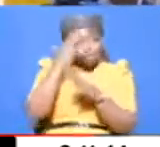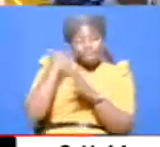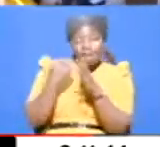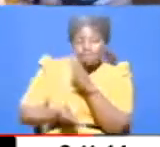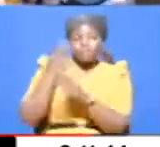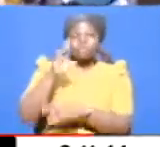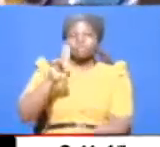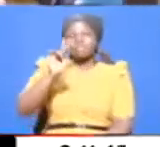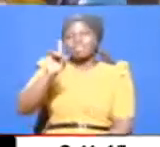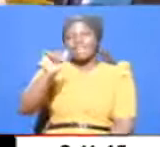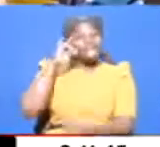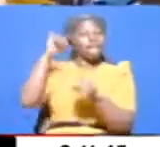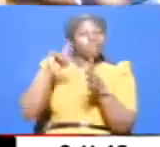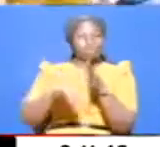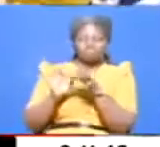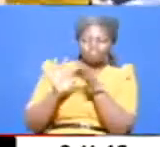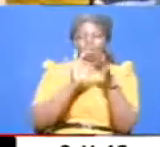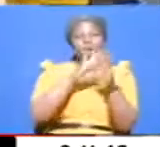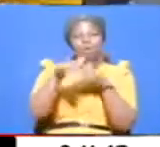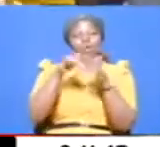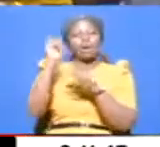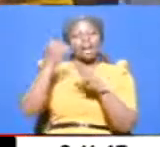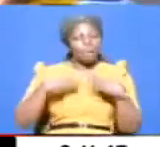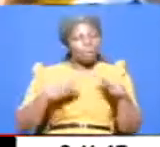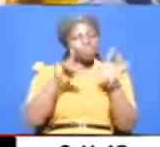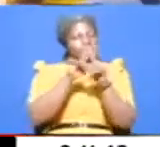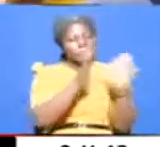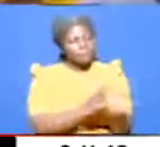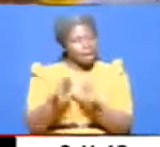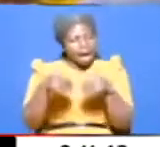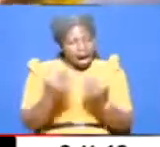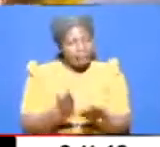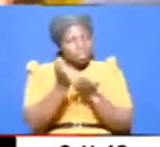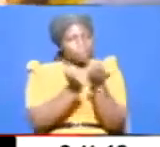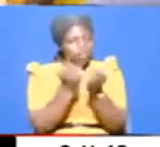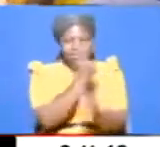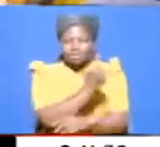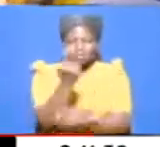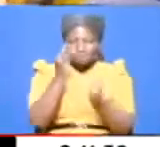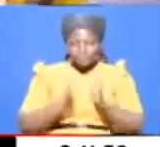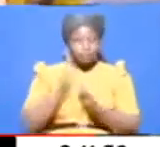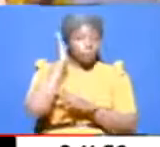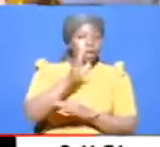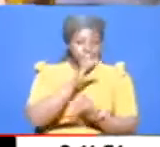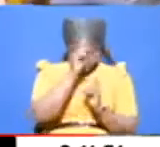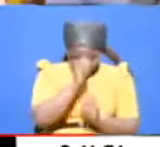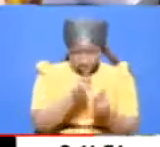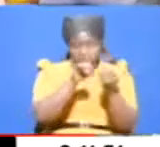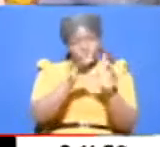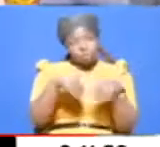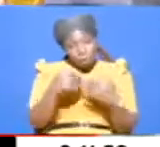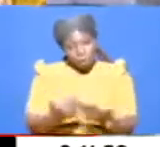ya kuunganisha Wakenya wote na kupanga vile biashara ya kila mtu itaheshimika na vile tutatembea wote kama